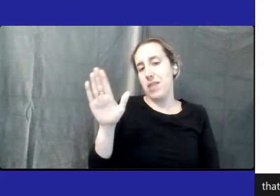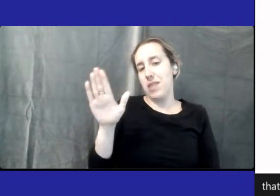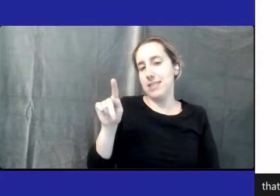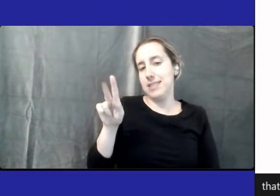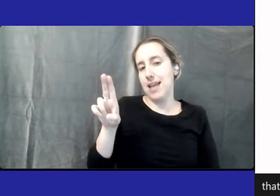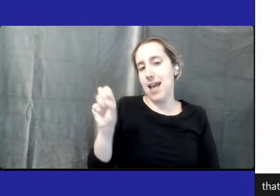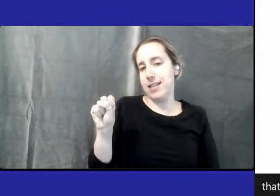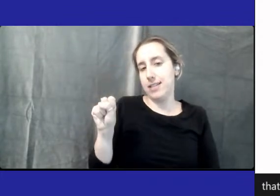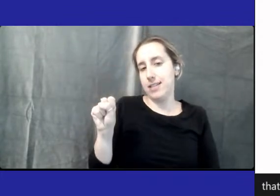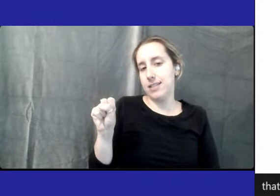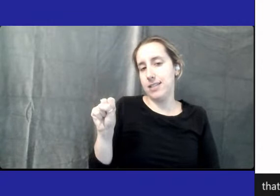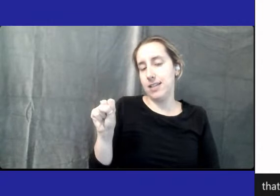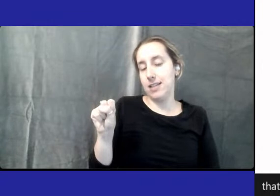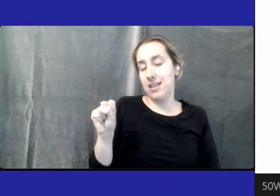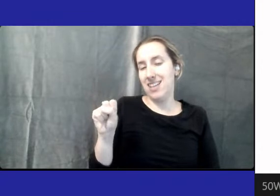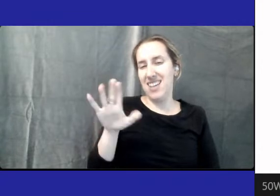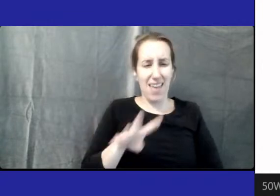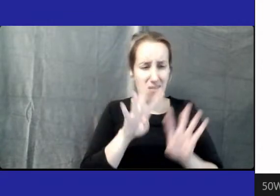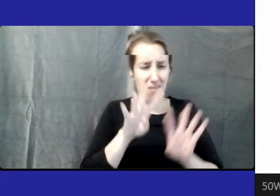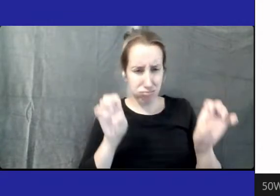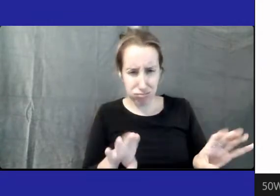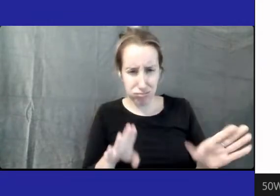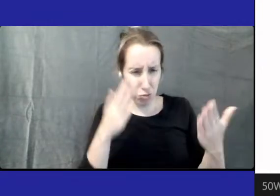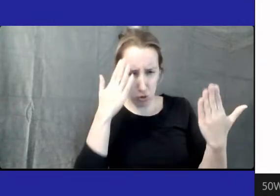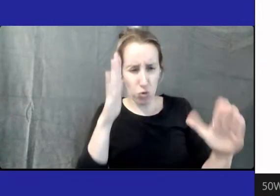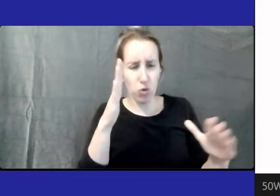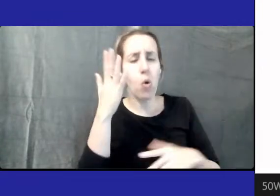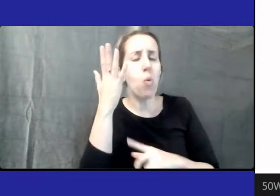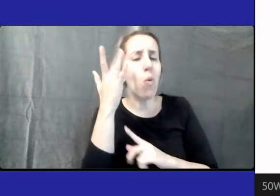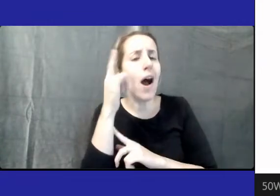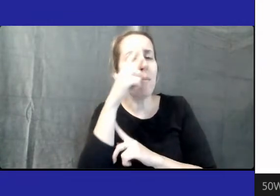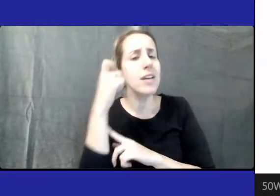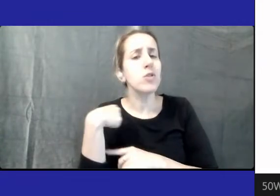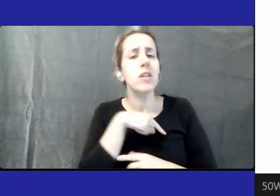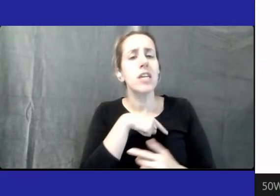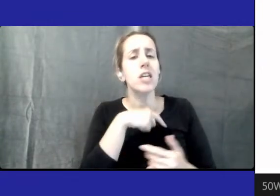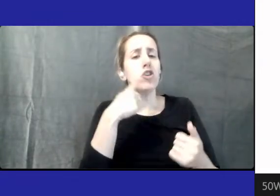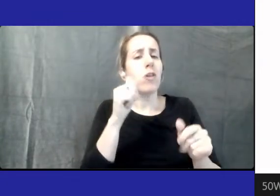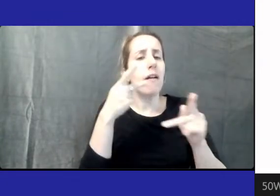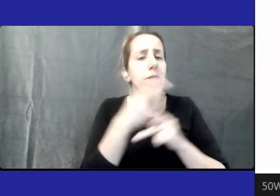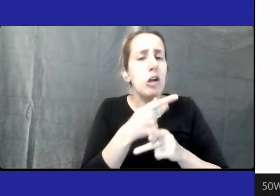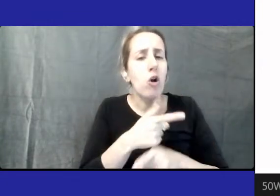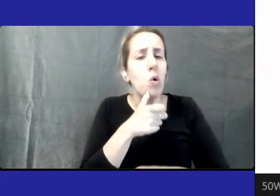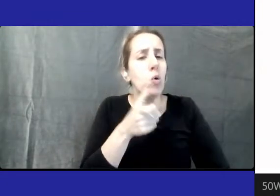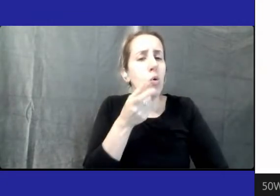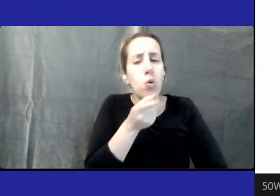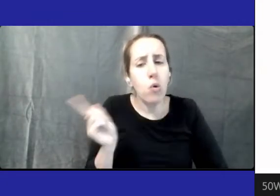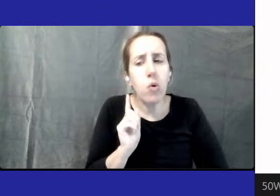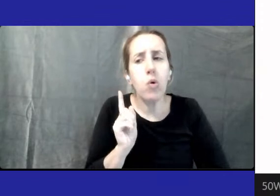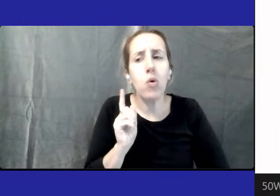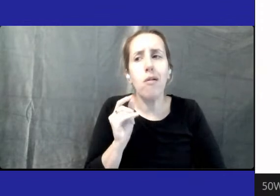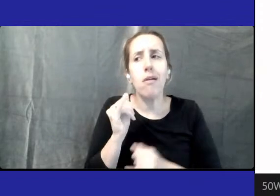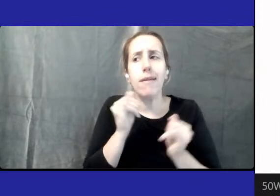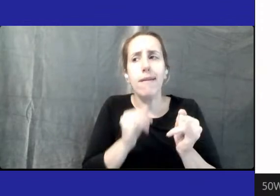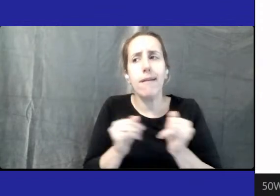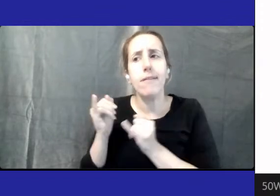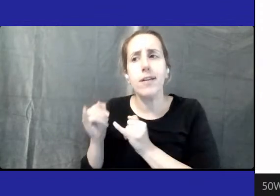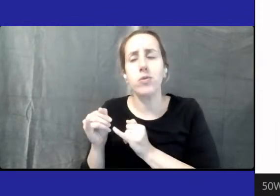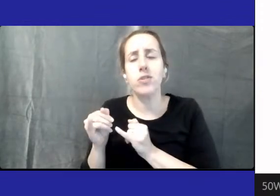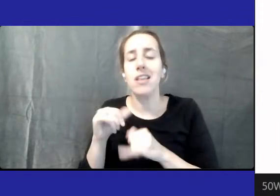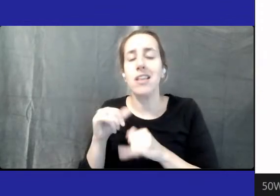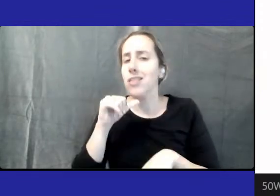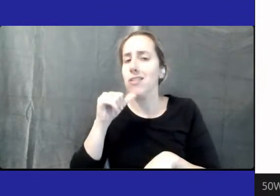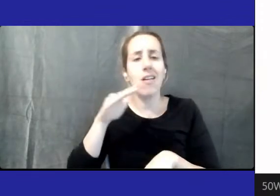is it unknown? It's because it's an evolving understanding of who these individuals are. They're not on the term file, but they're